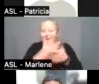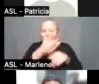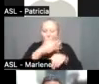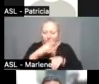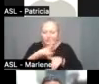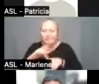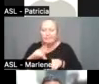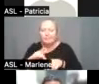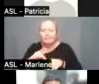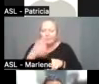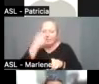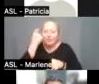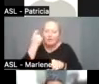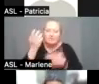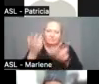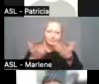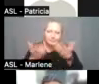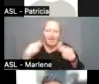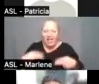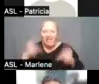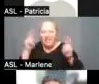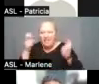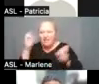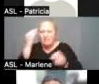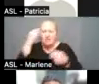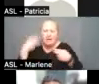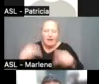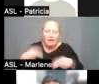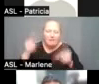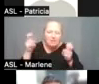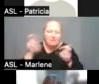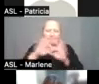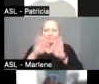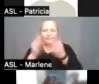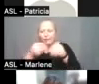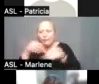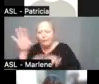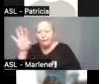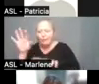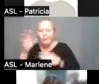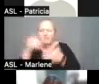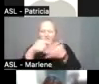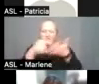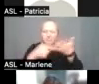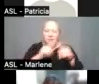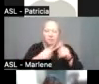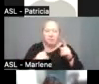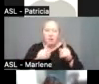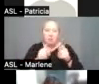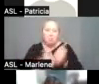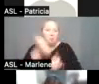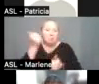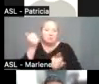um due to you know health issues mental health issues you know families moving that type of thing but for the most part